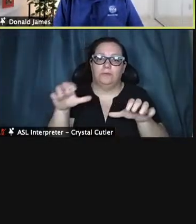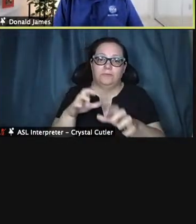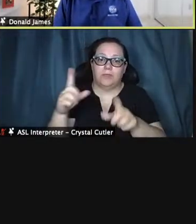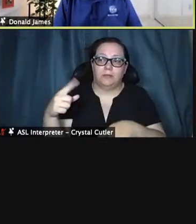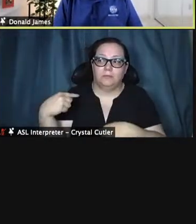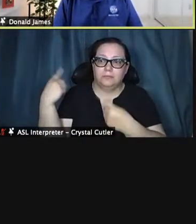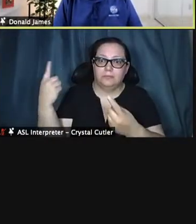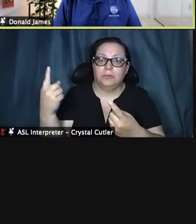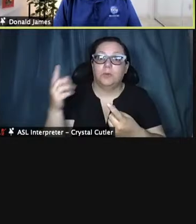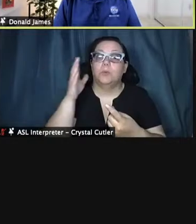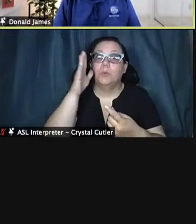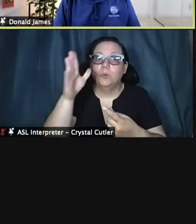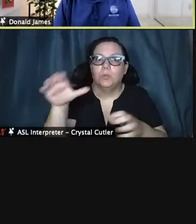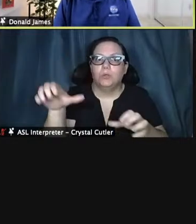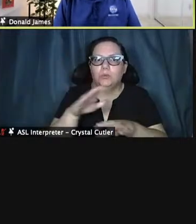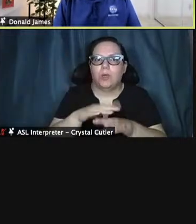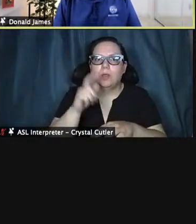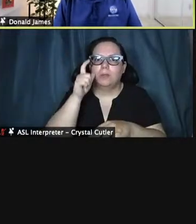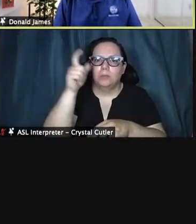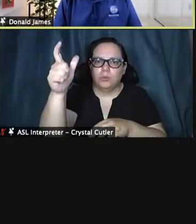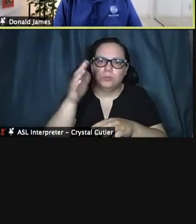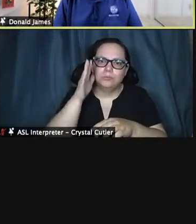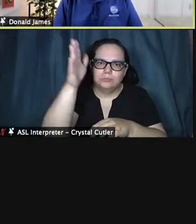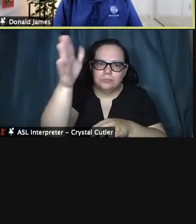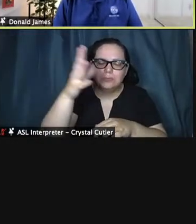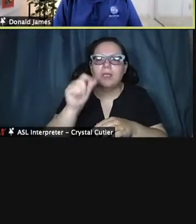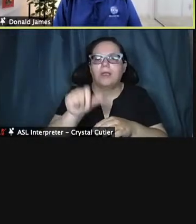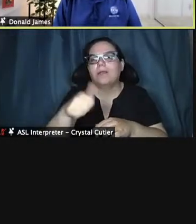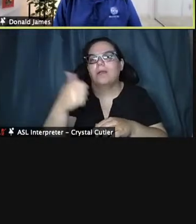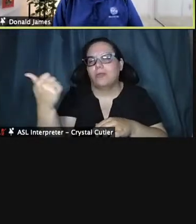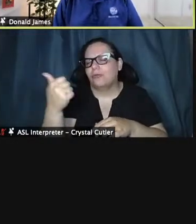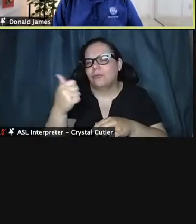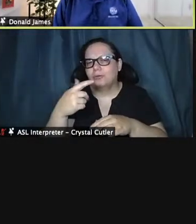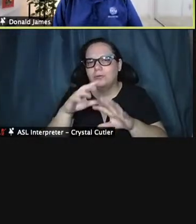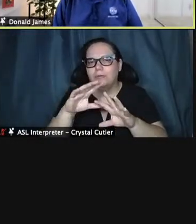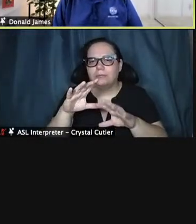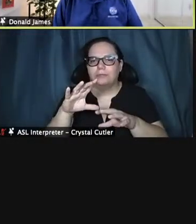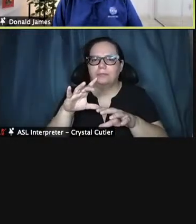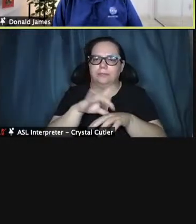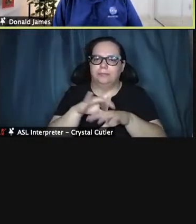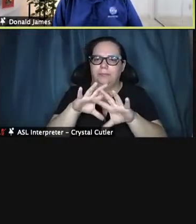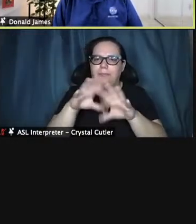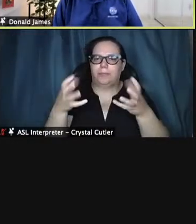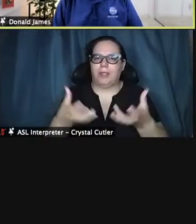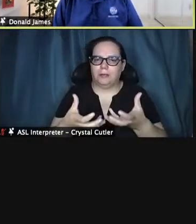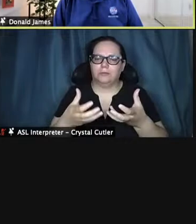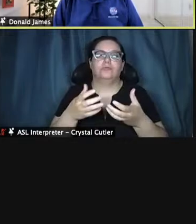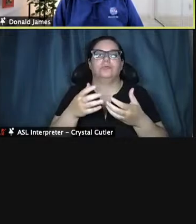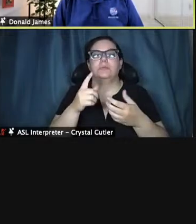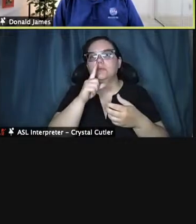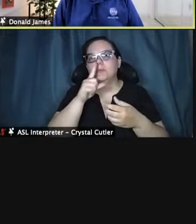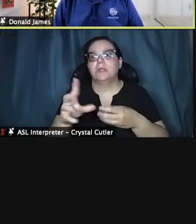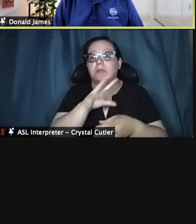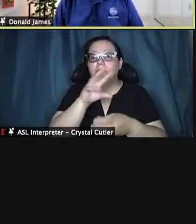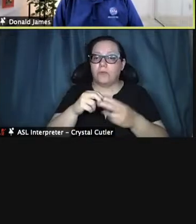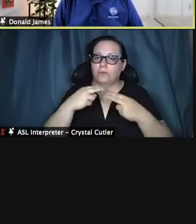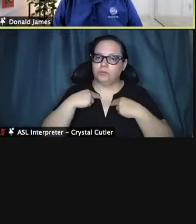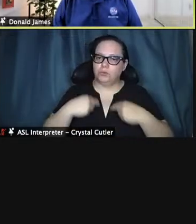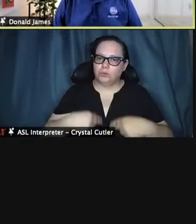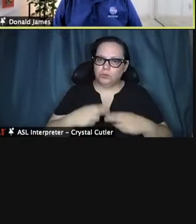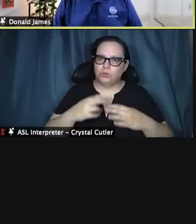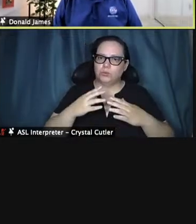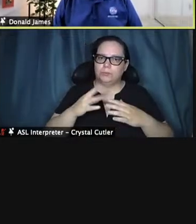are going to do on the moon and other planetary bodies, is that it involves human beings that have to